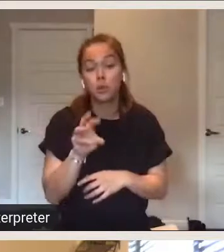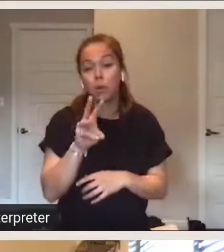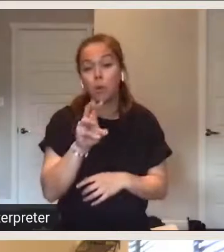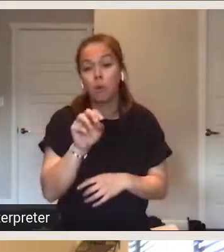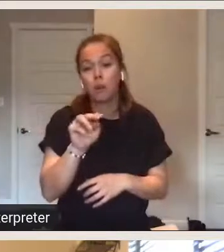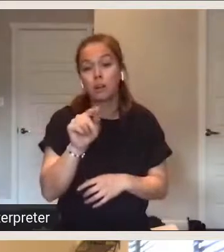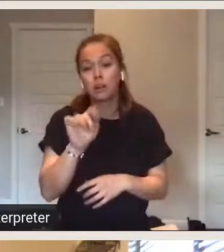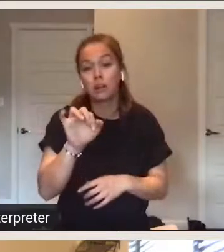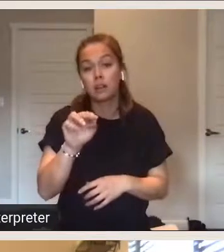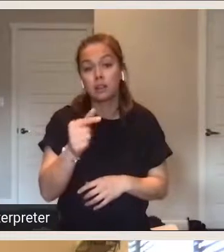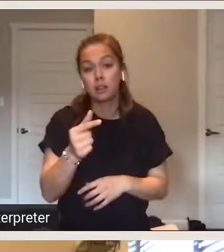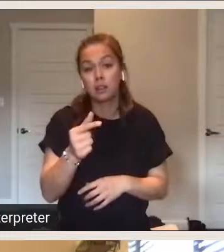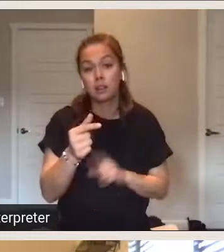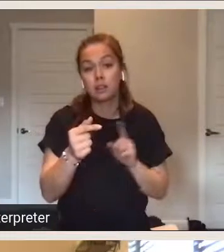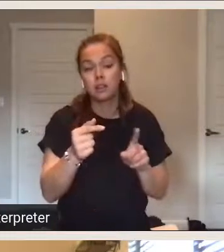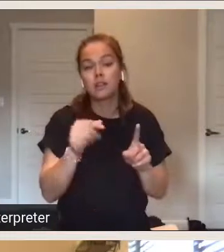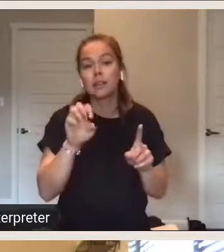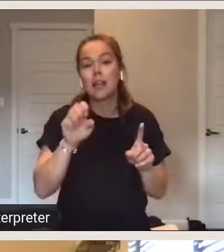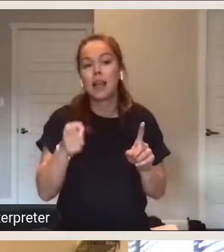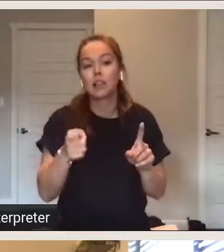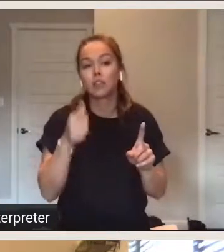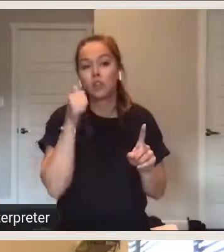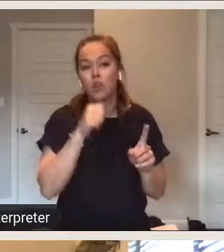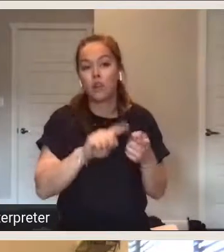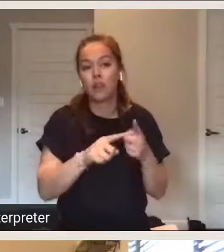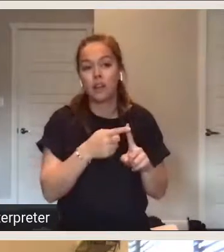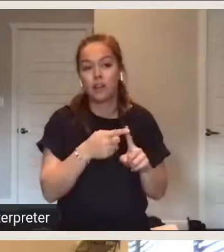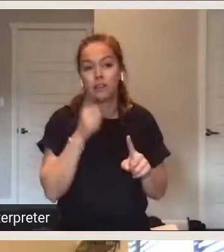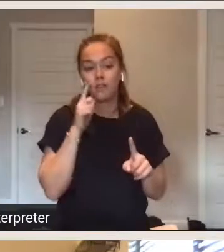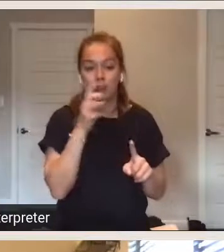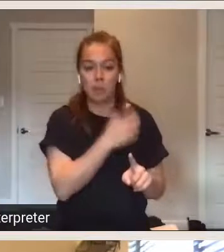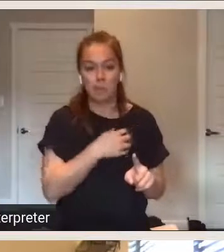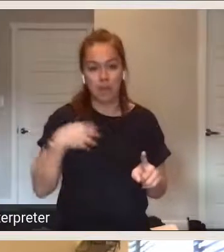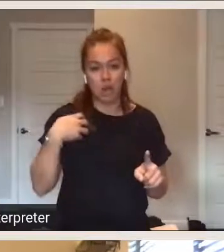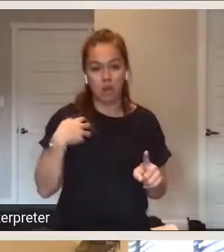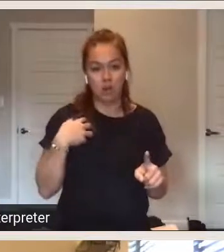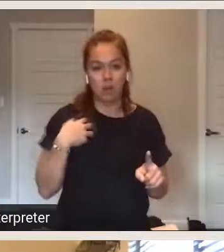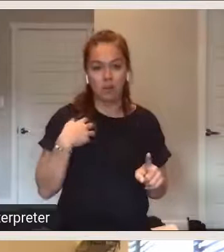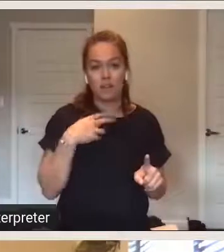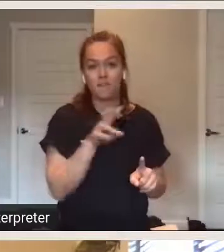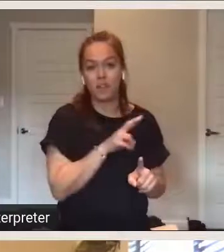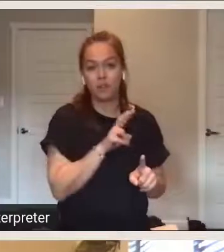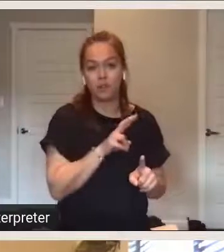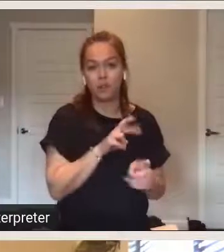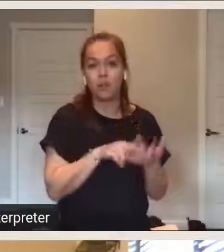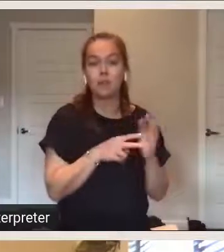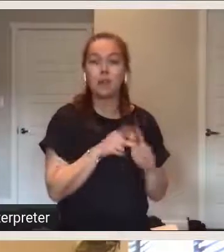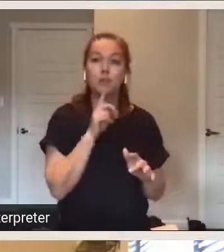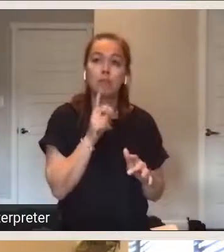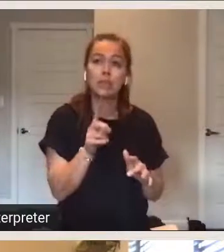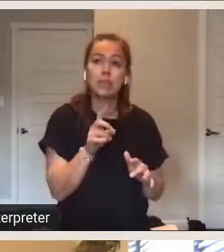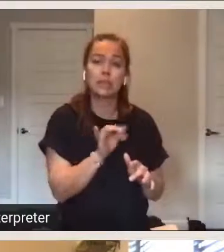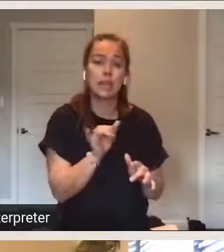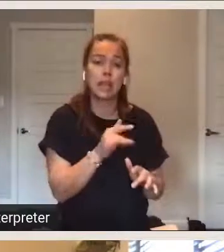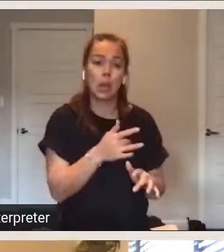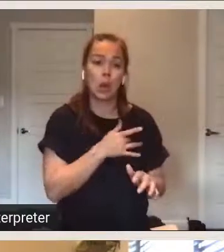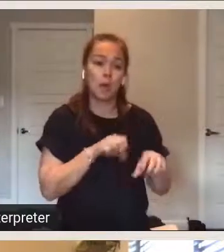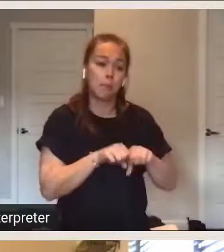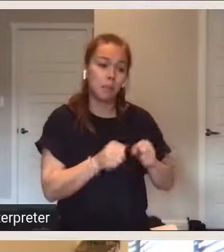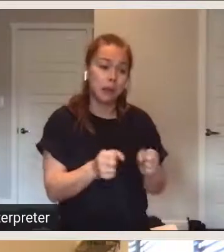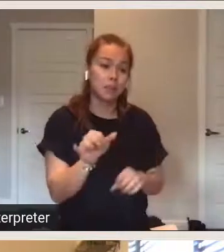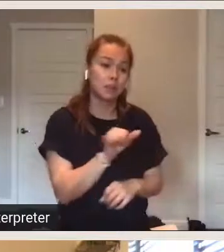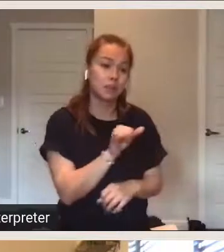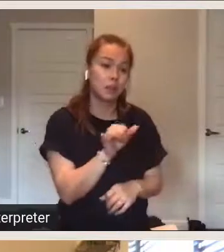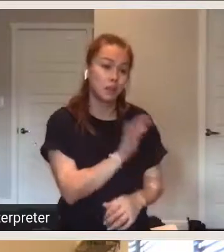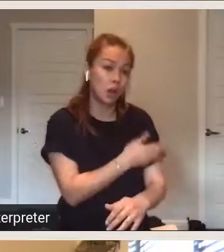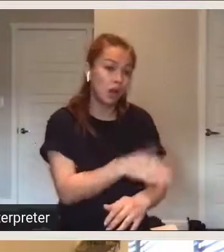of the mayor of Vancouver at the time. And so it kind of feels like a heartbreak song to the city. I don't think she ever actually